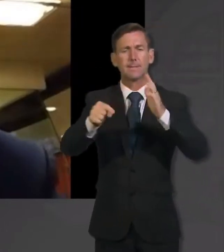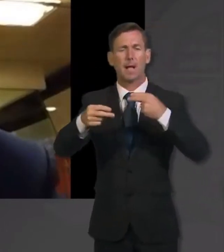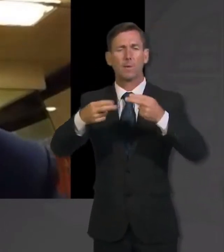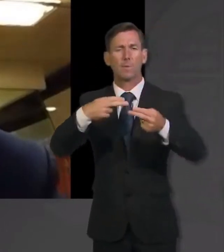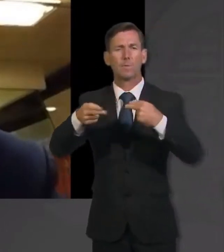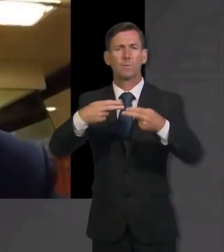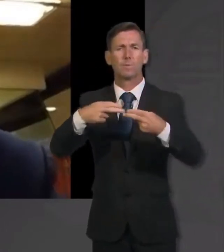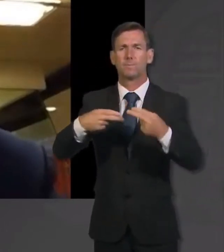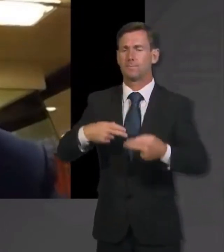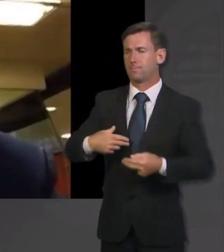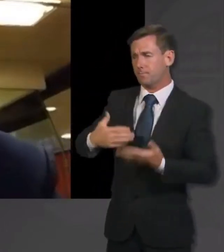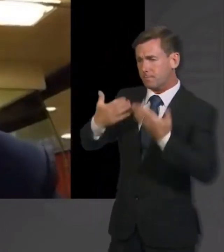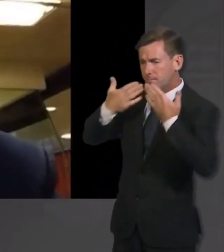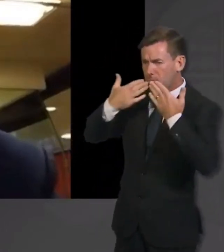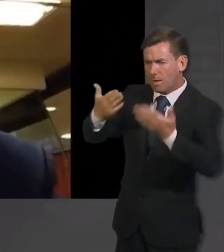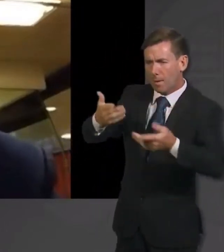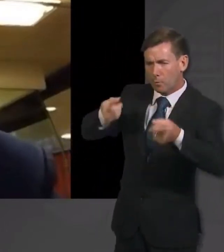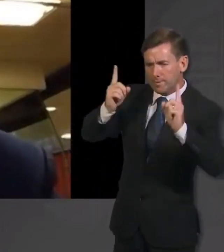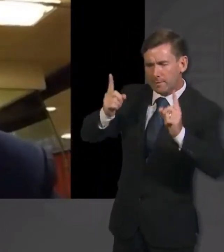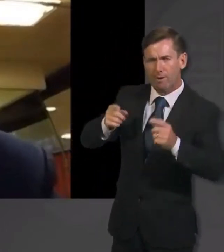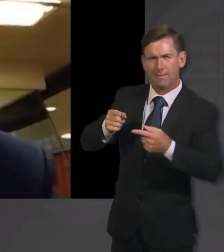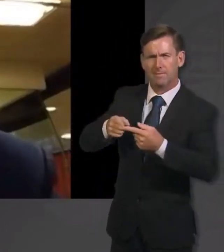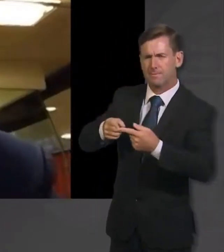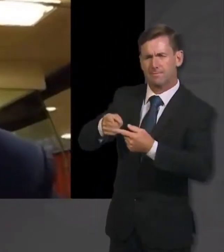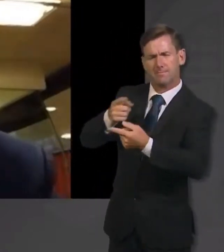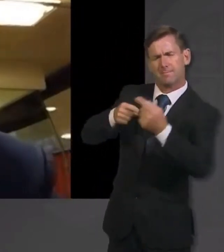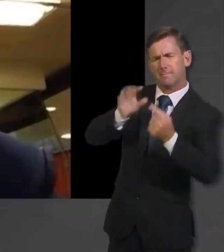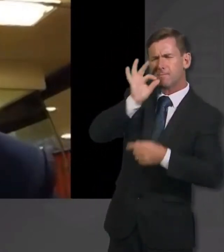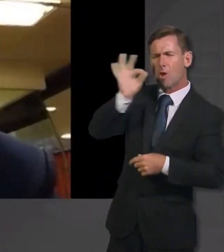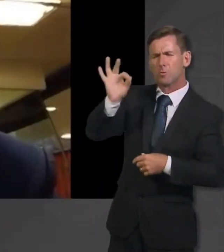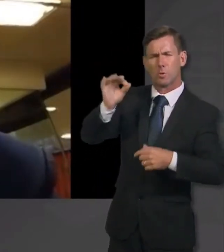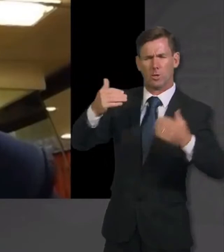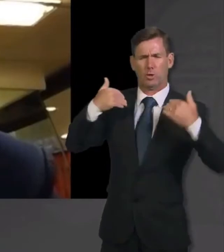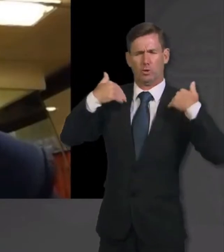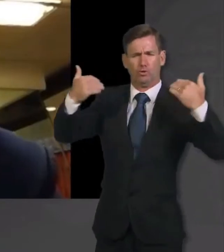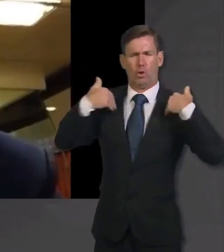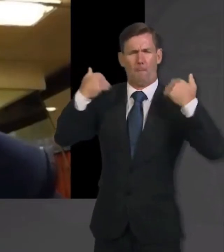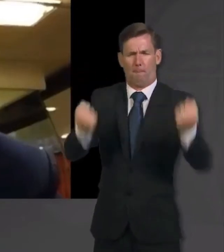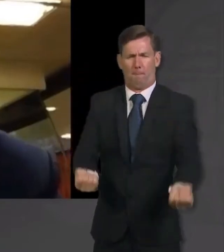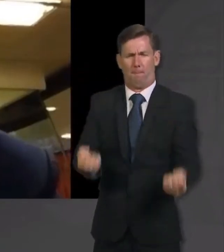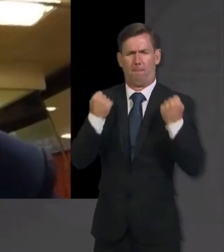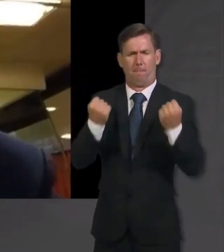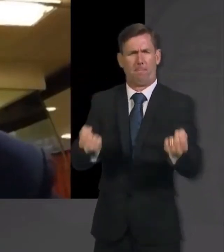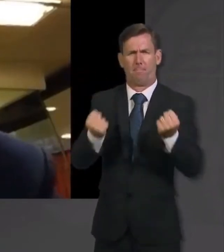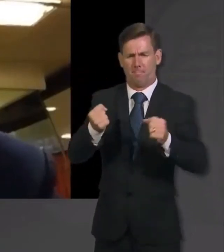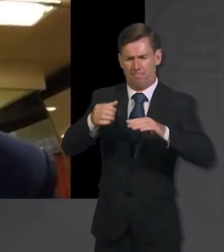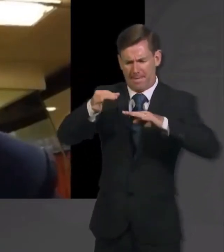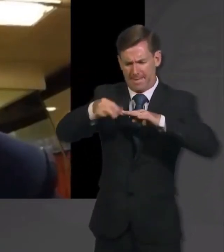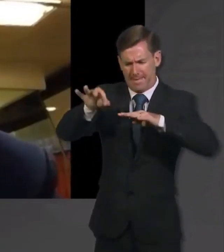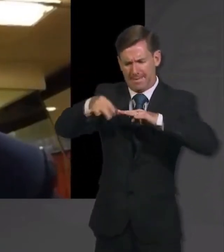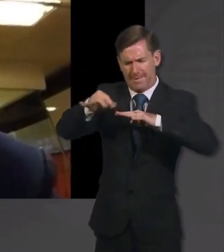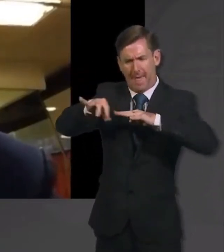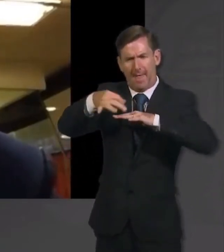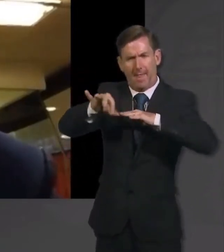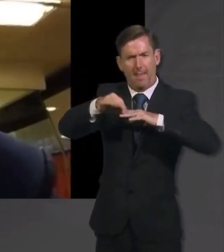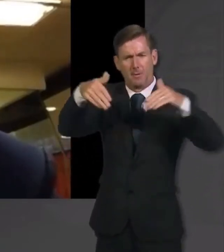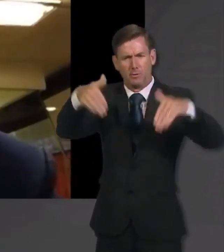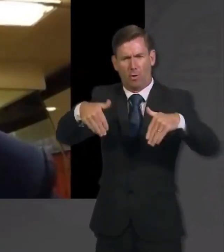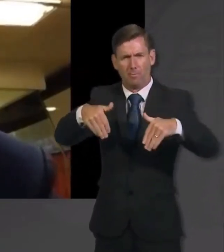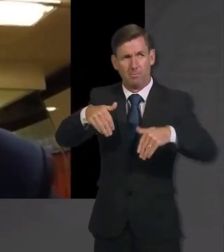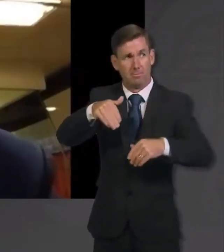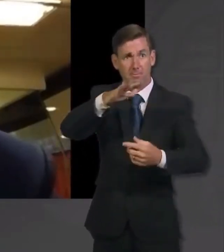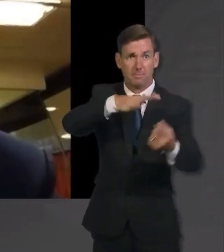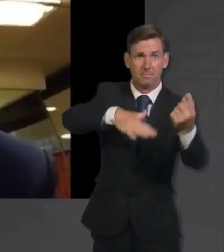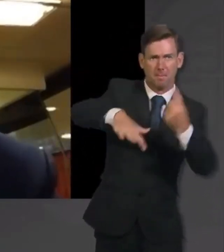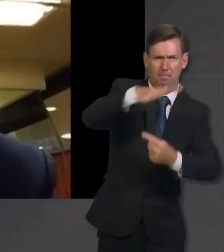and nail bars, people need confidence. Now, Jeremy Hunt and William Hague both today said that there needed to be proper mass testing,